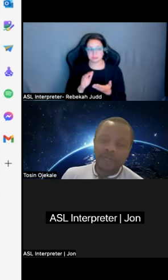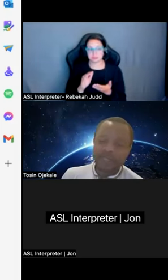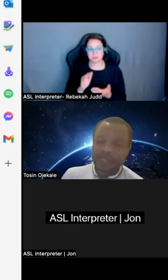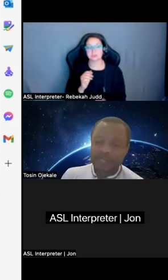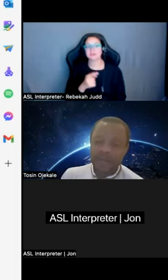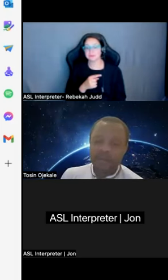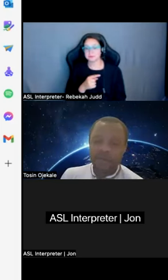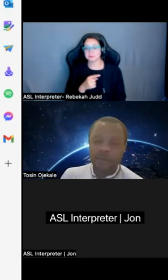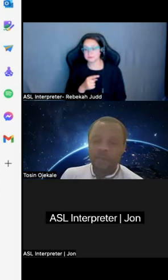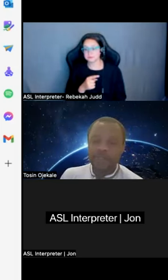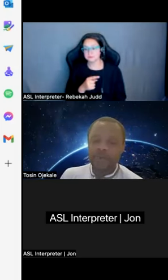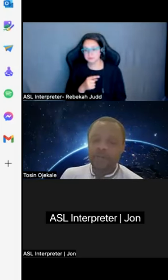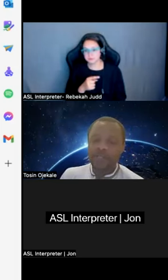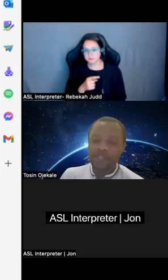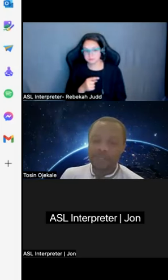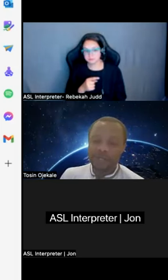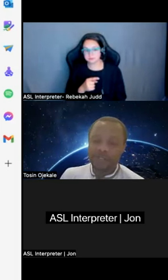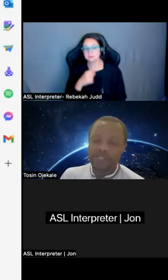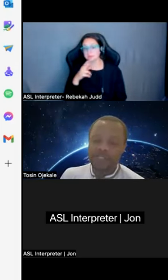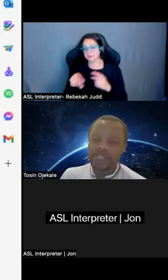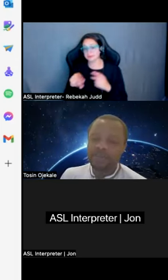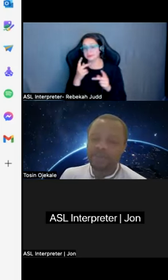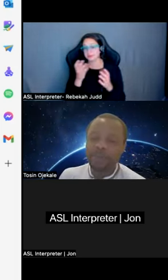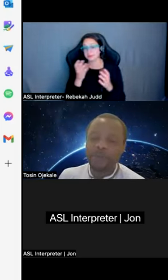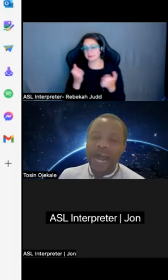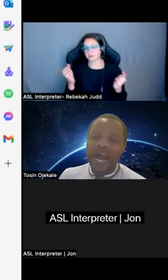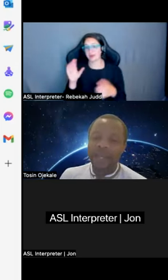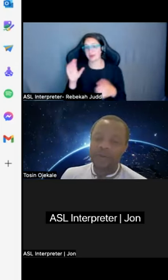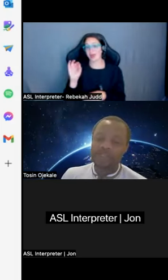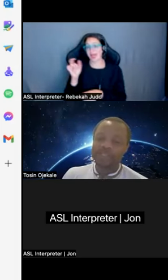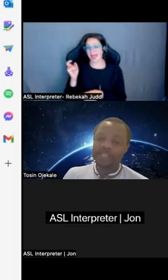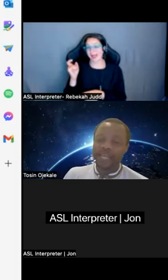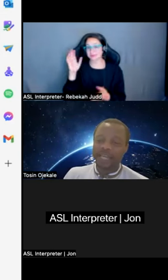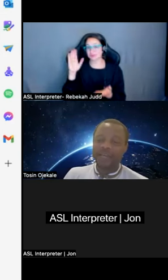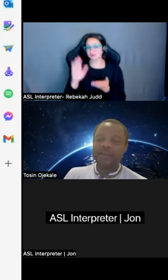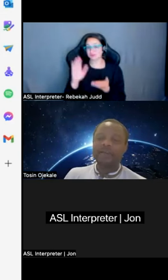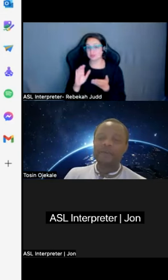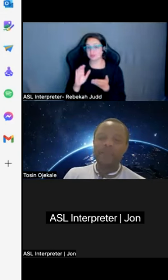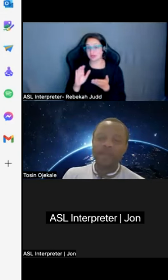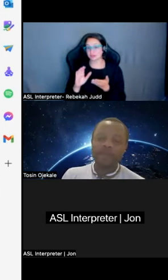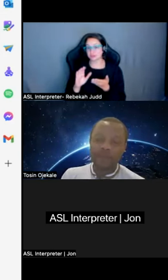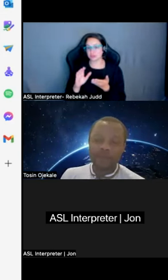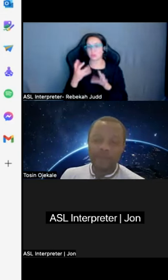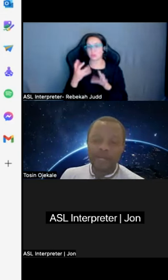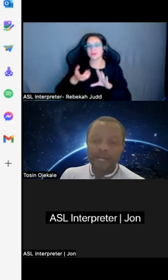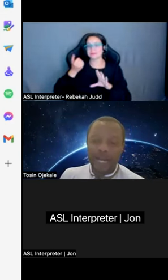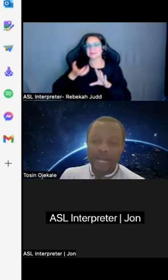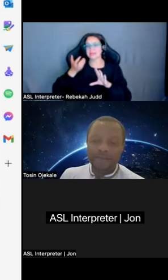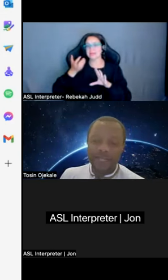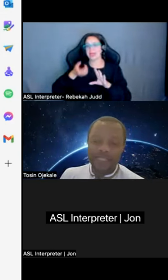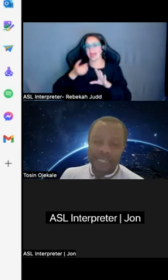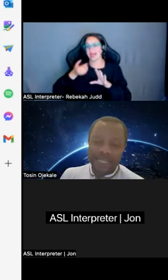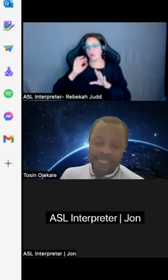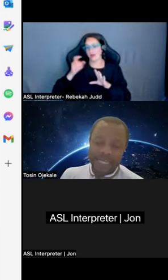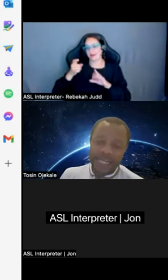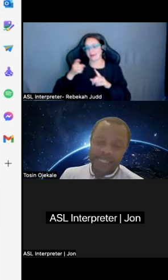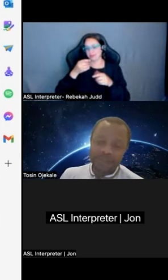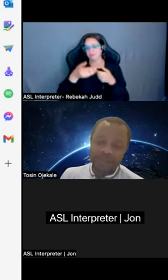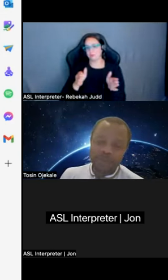some of this type of equipment. So oxygen reduction system remove high oxygen air from a room and